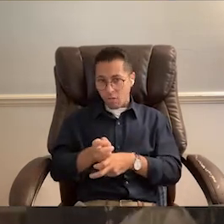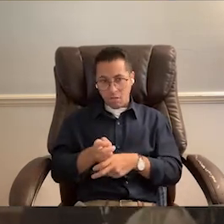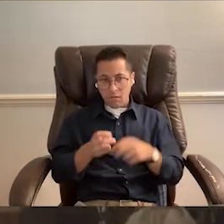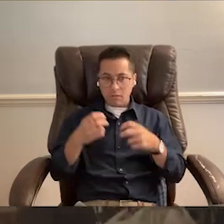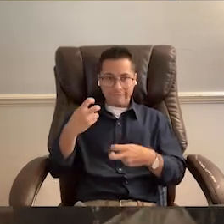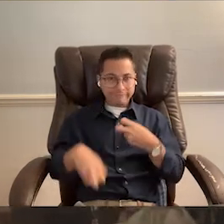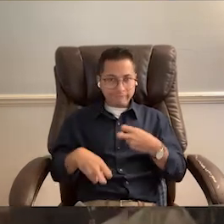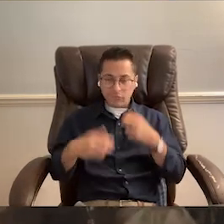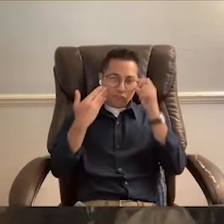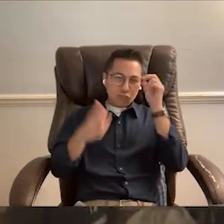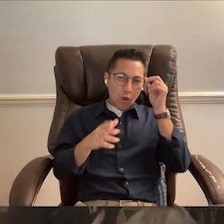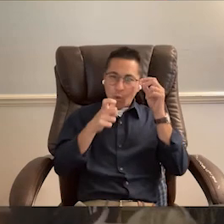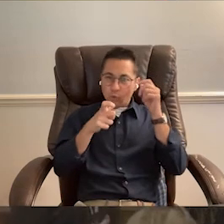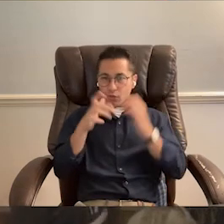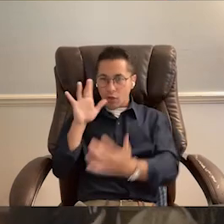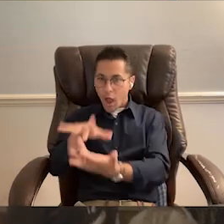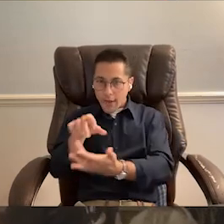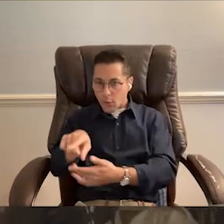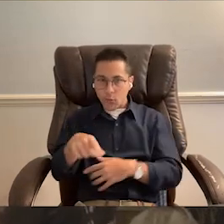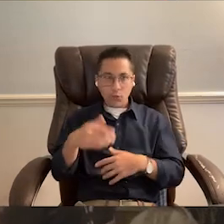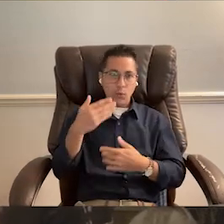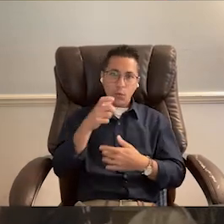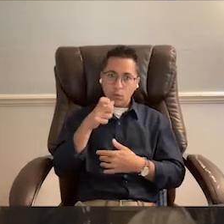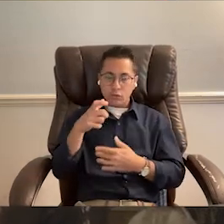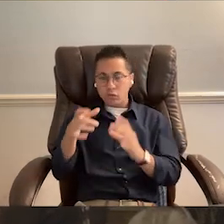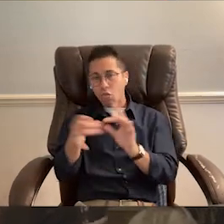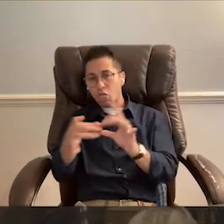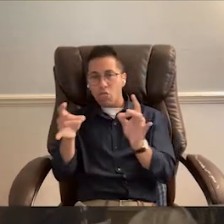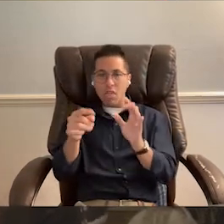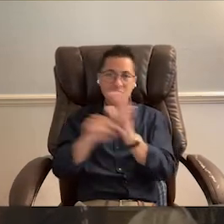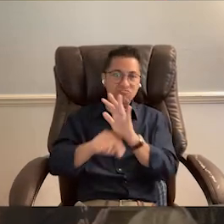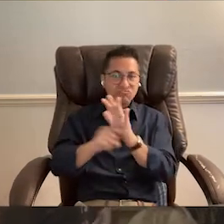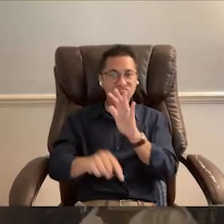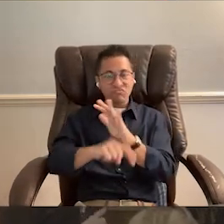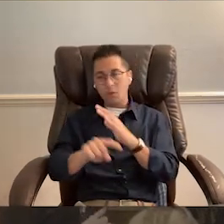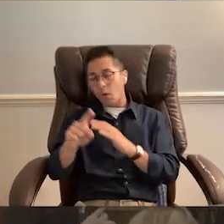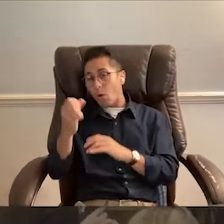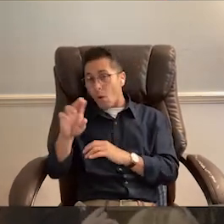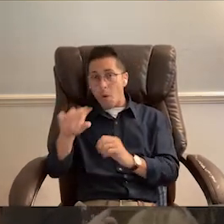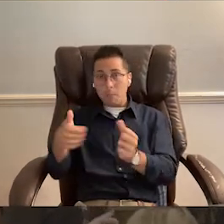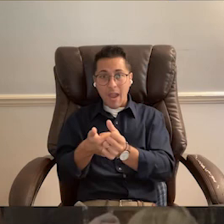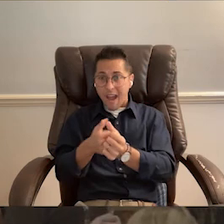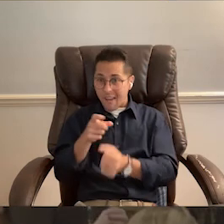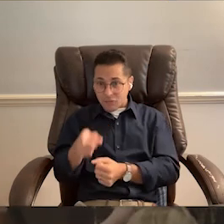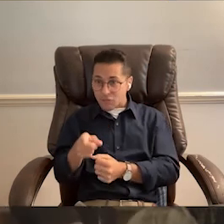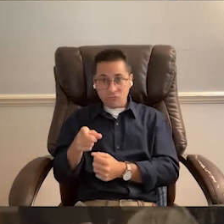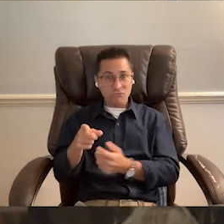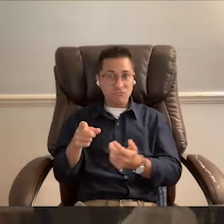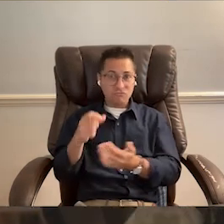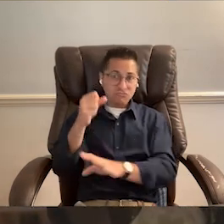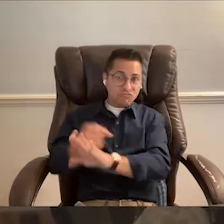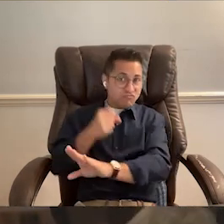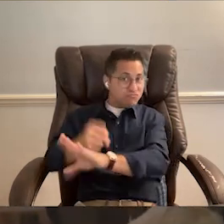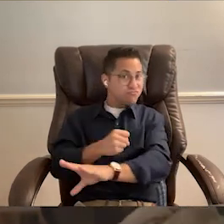account. But social media can be very difficult, because you never know who's going to try to contact you. Or you never know who's going to say